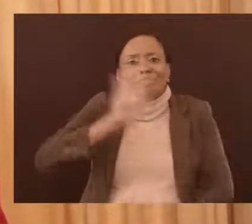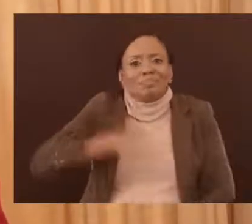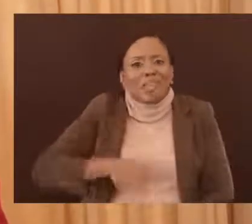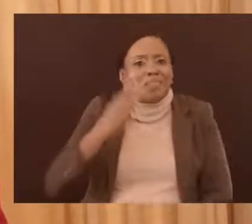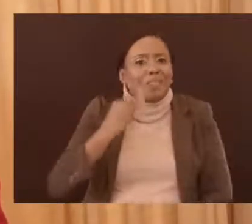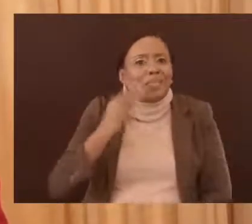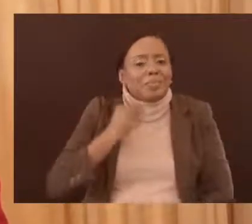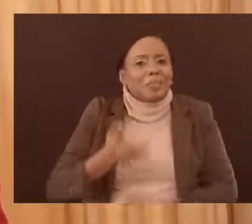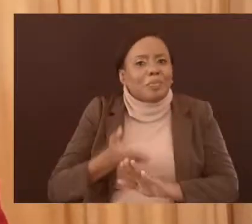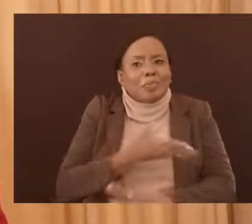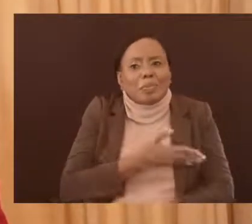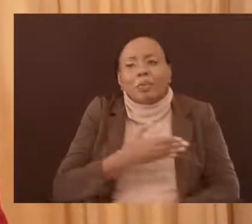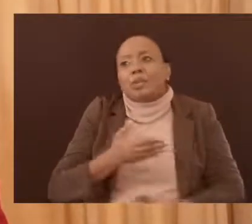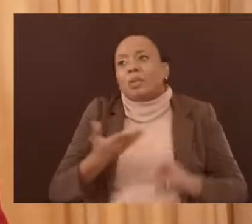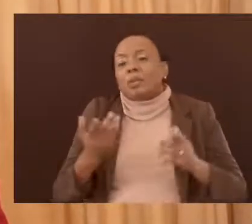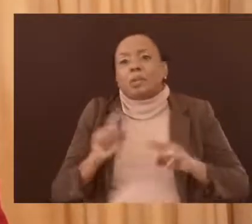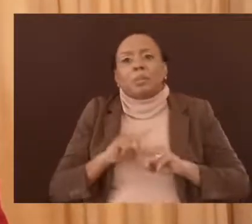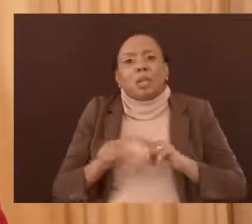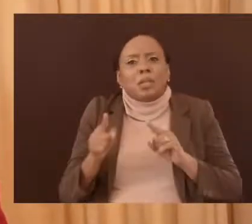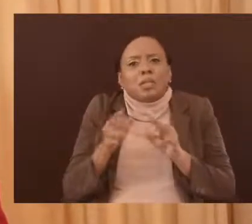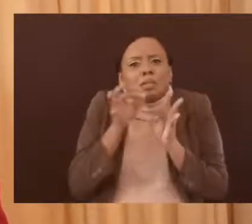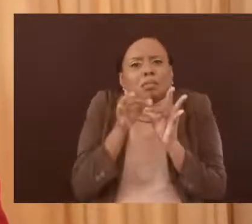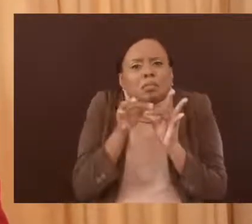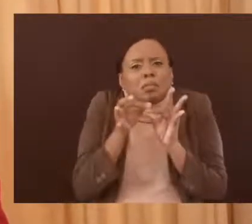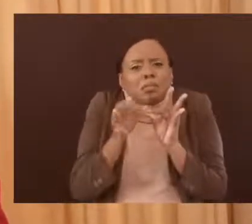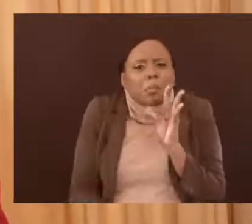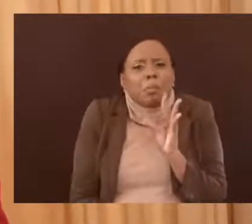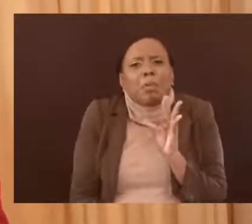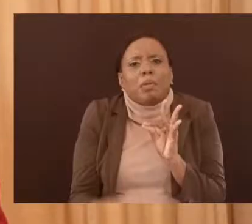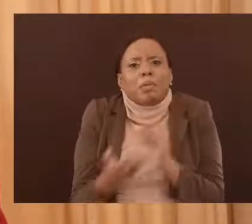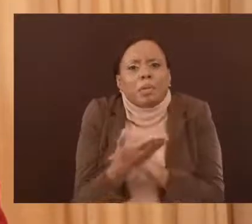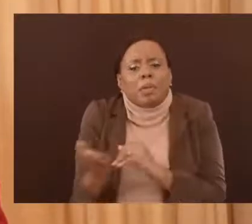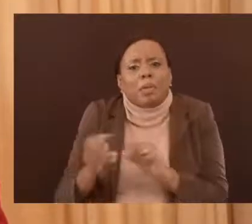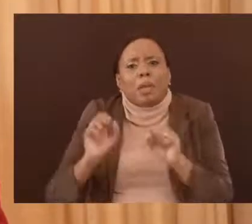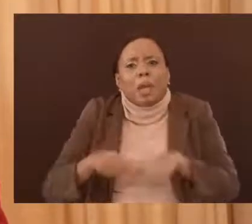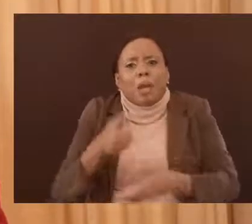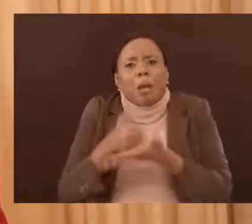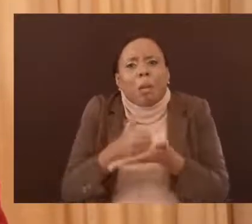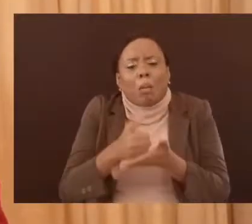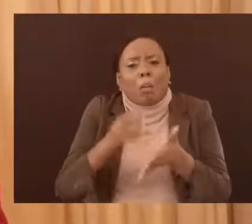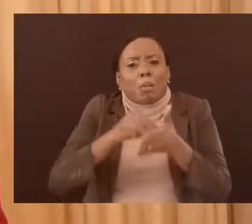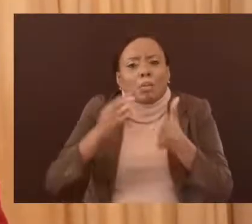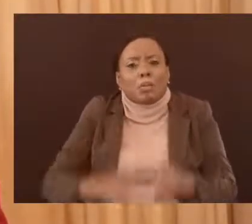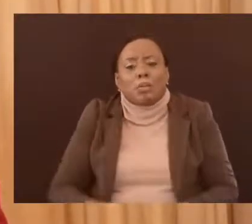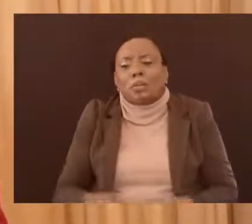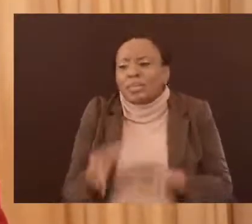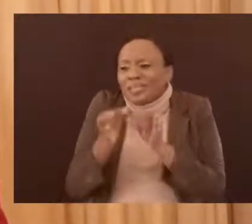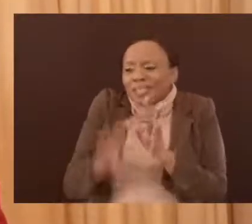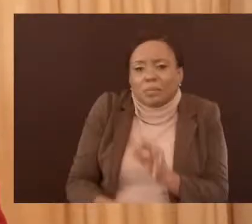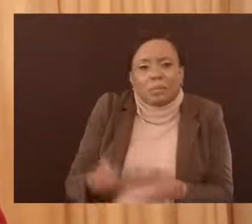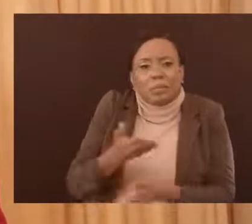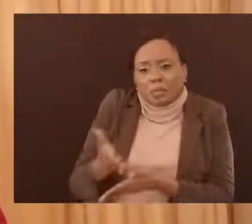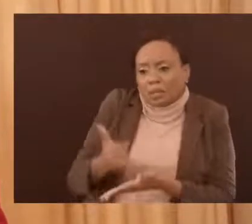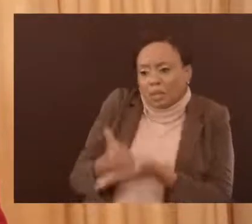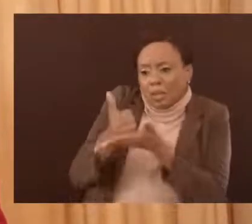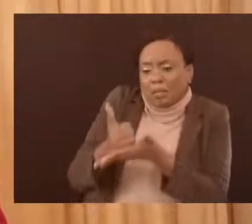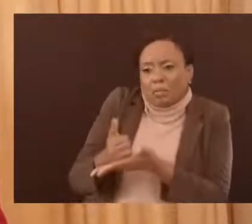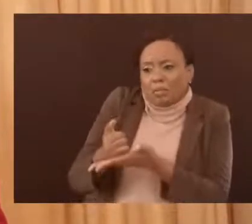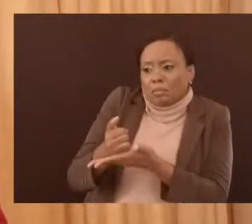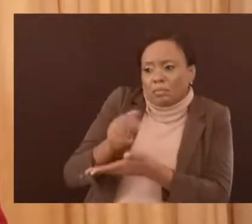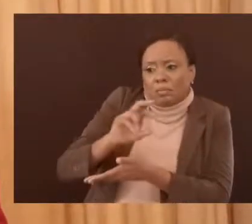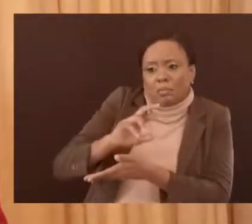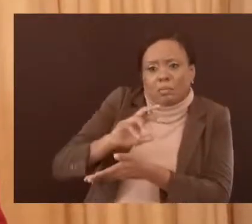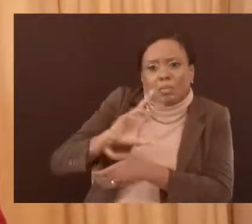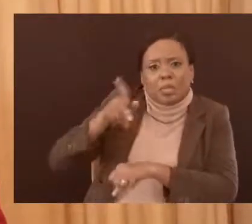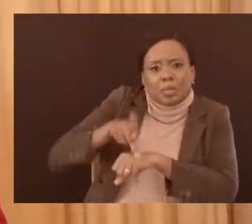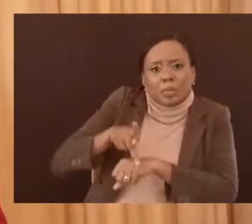are simple things that we can do to support our students and simple things we can do to support our teachers and our principals as